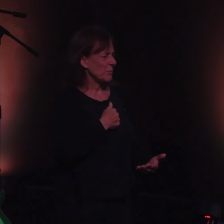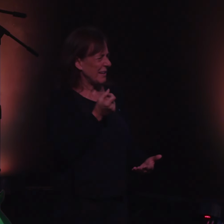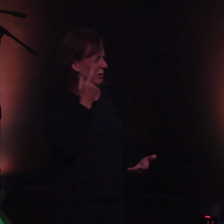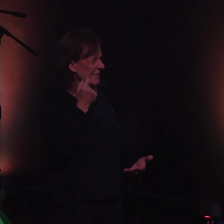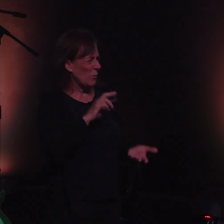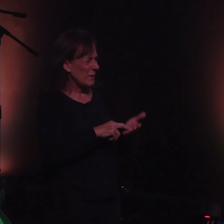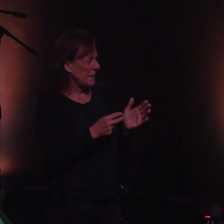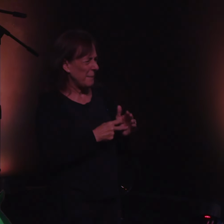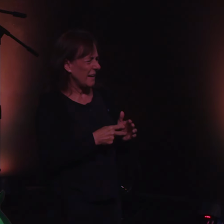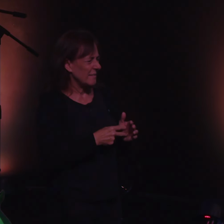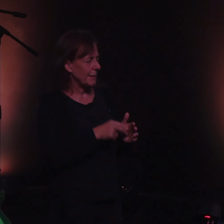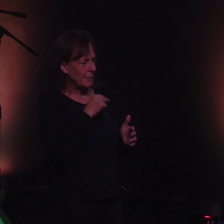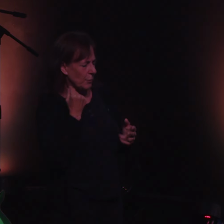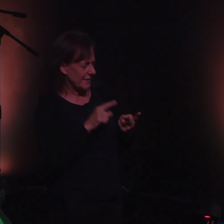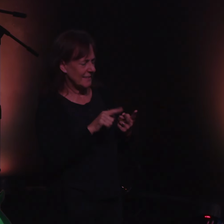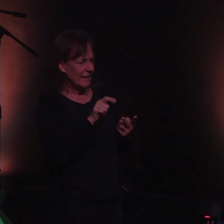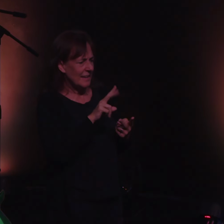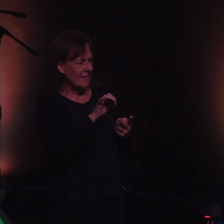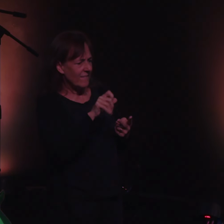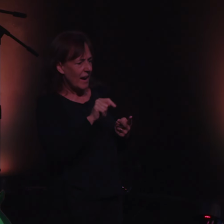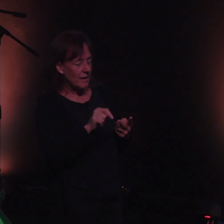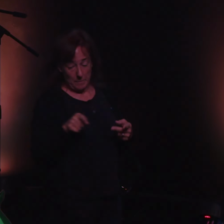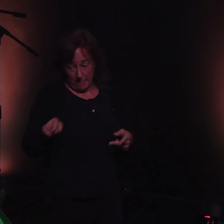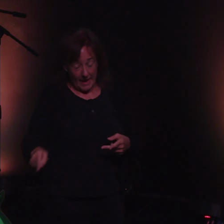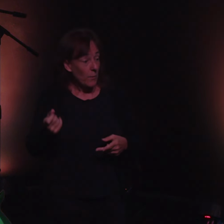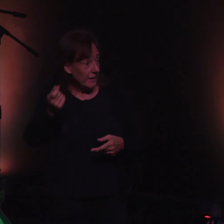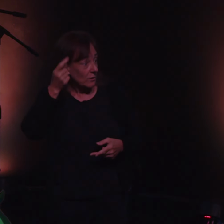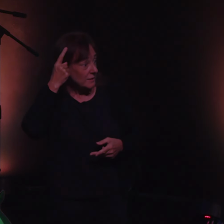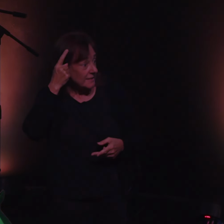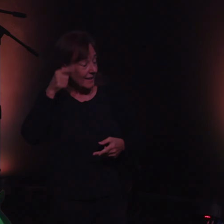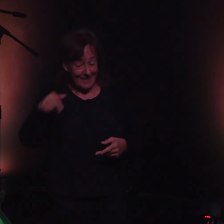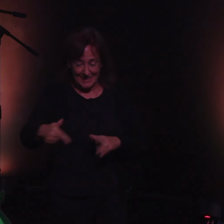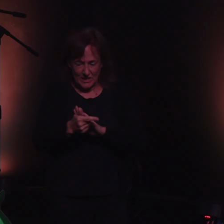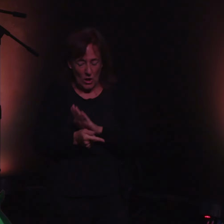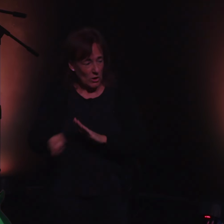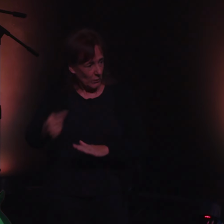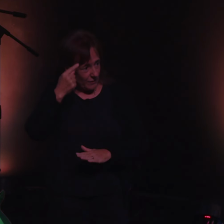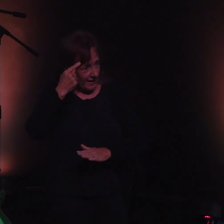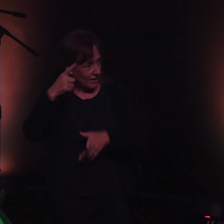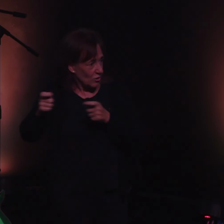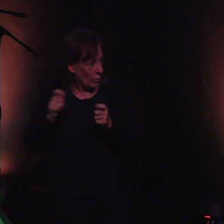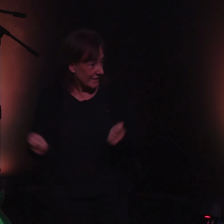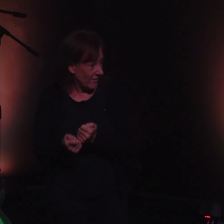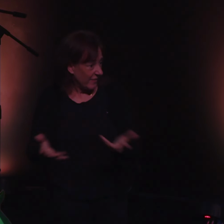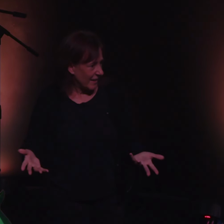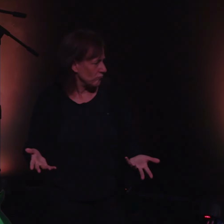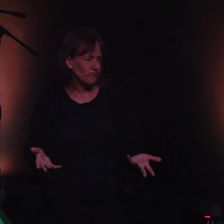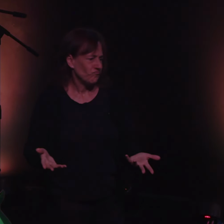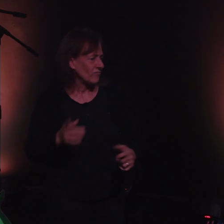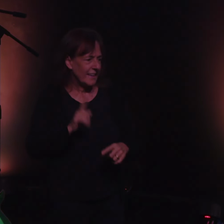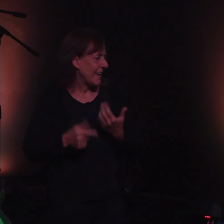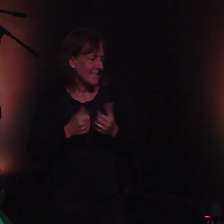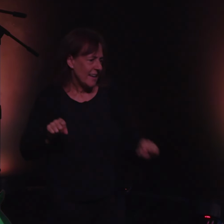the gravity of what Jesus was saying, but they would have understood that what Jesus is saying, this law that you think controls everything, it can't